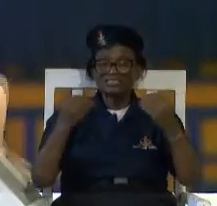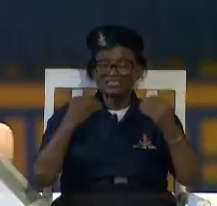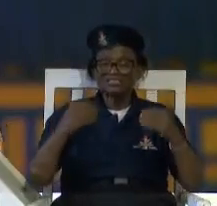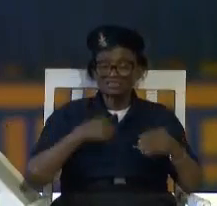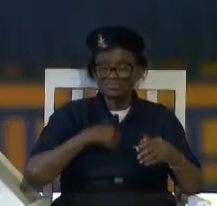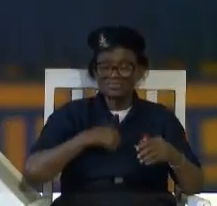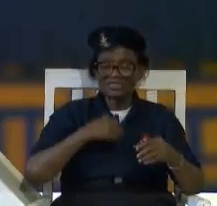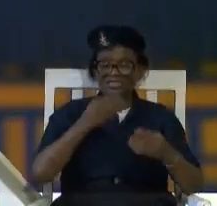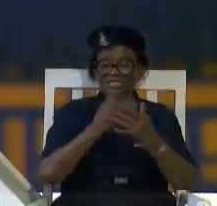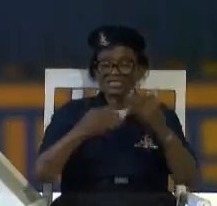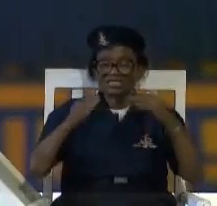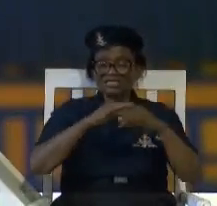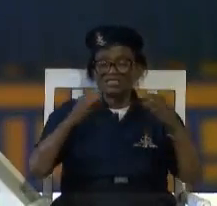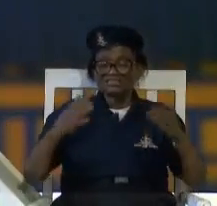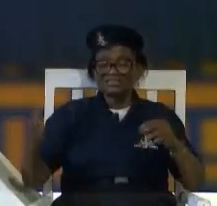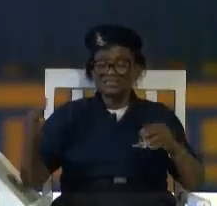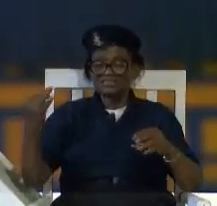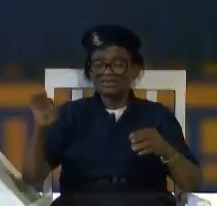things of heaven.